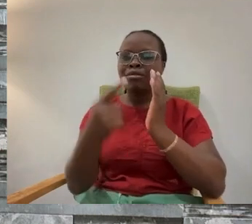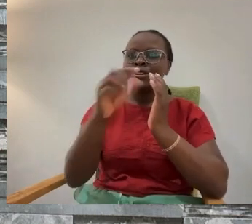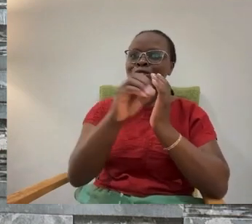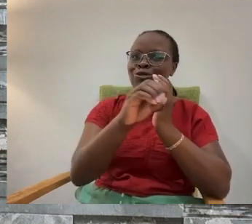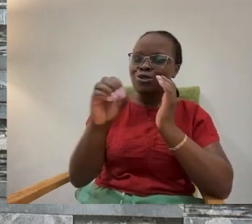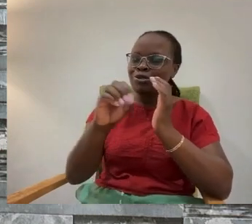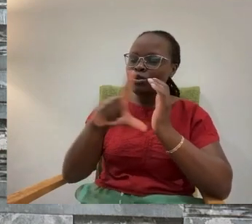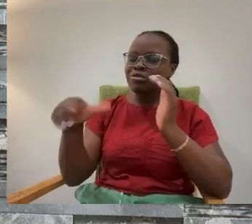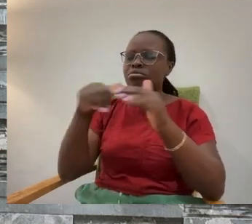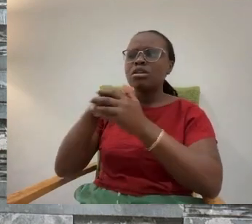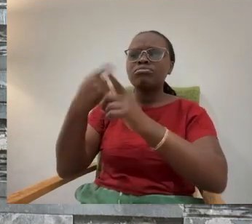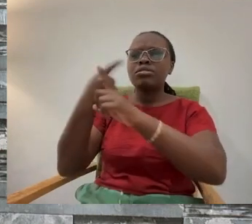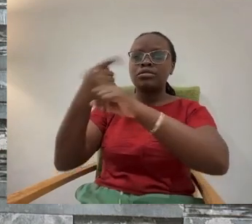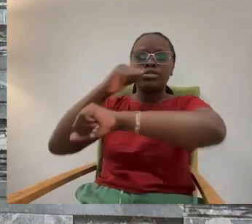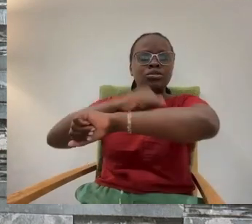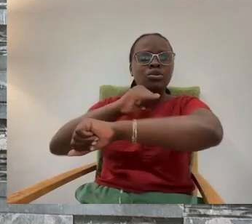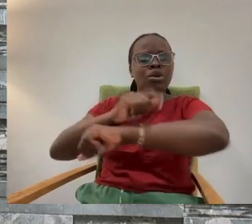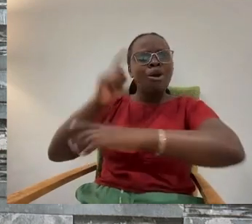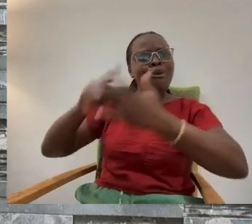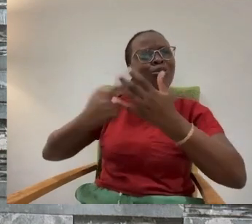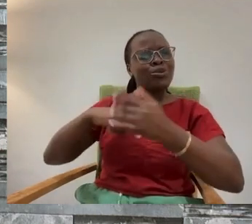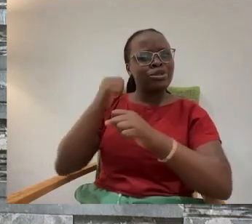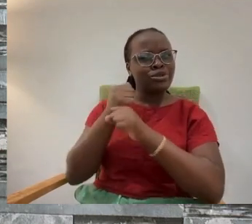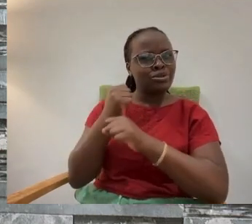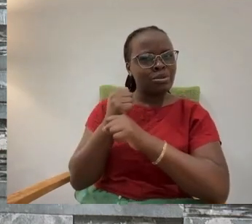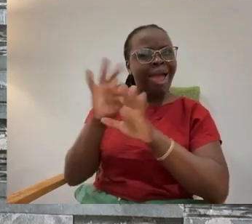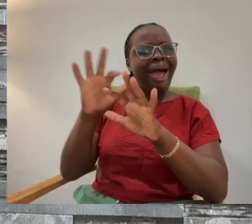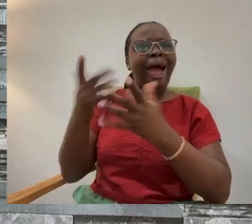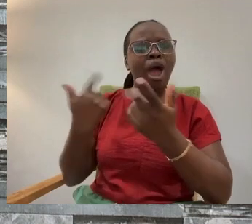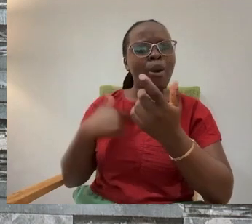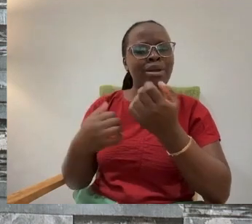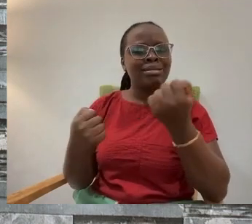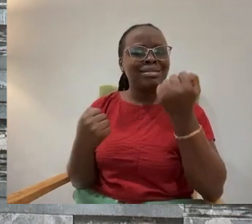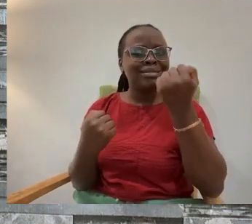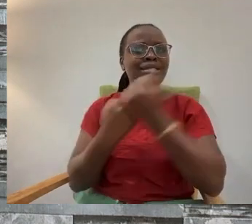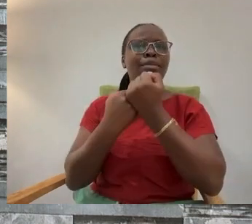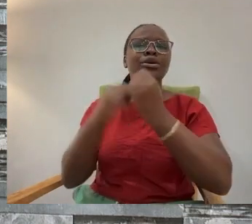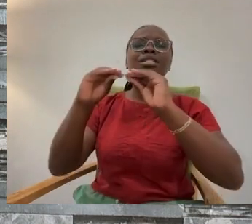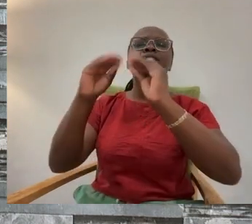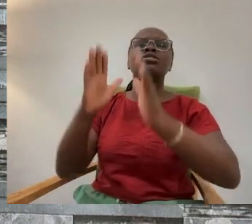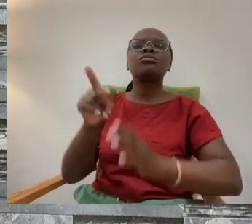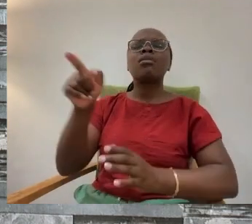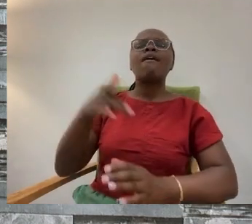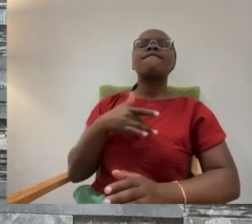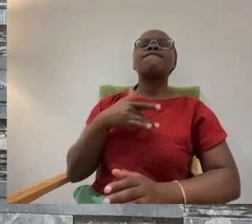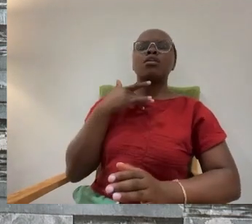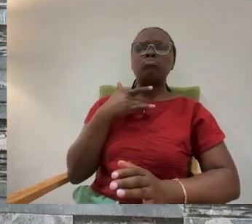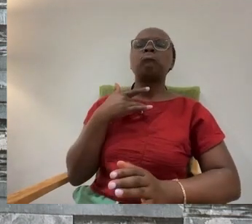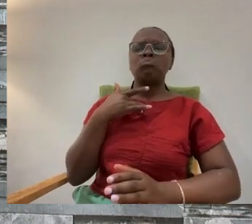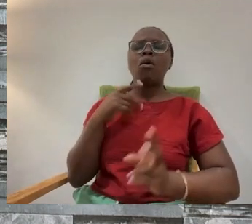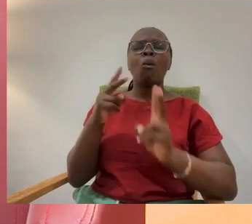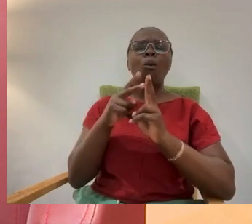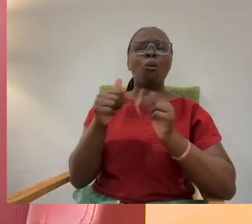particular, what can we do? What should be done to support teachers so that they feel very able to implement these tools?